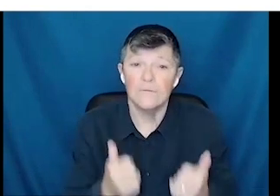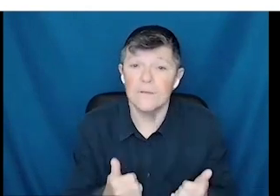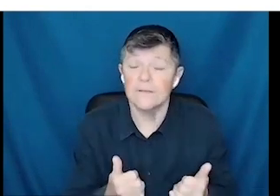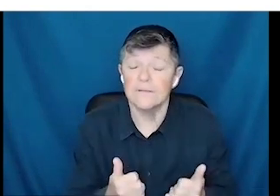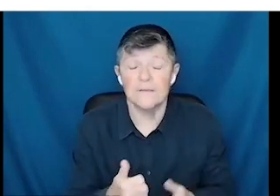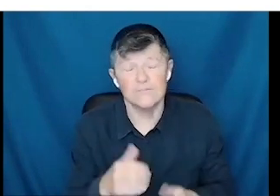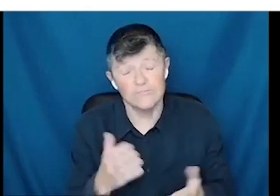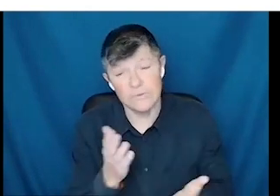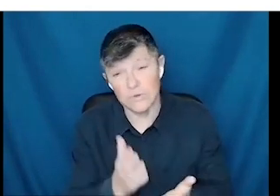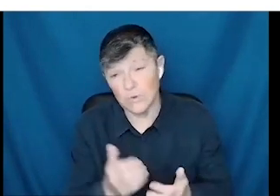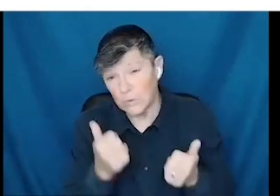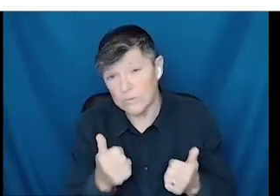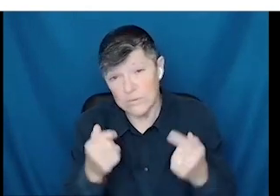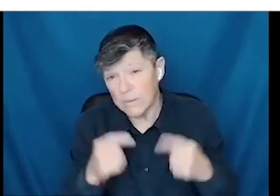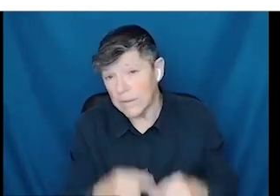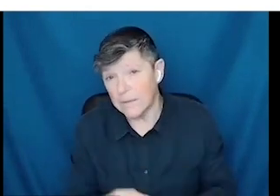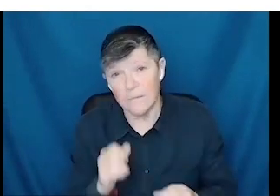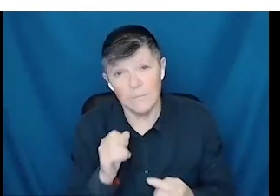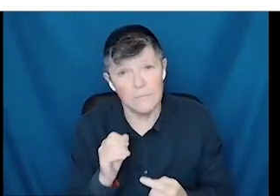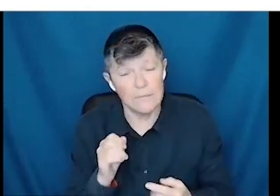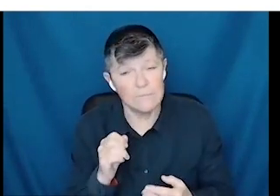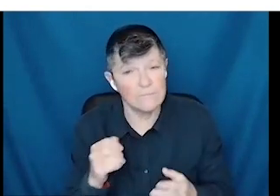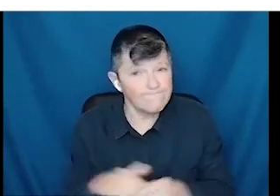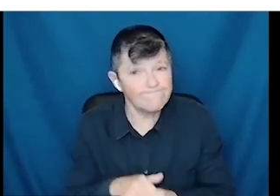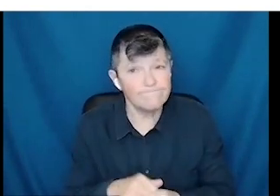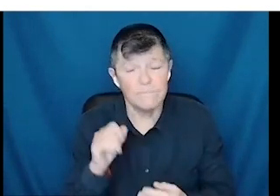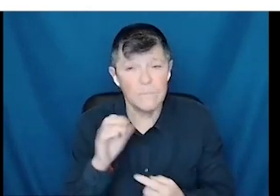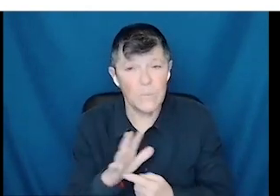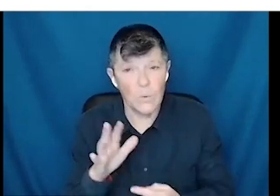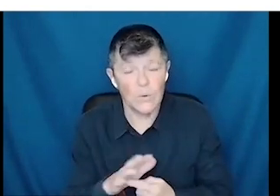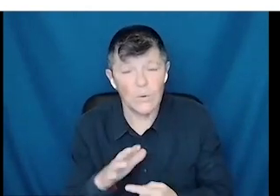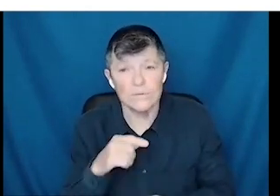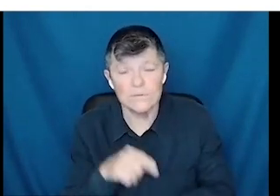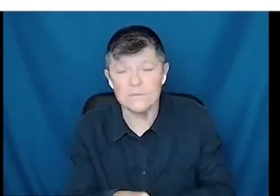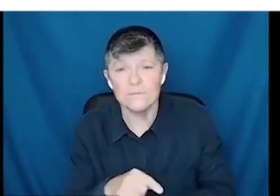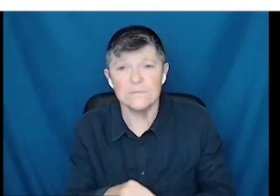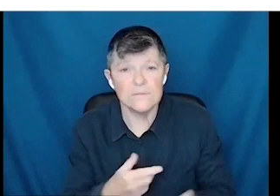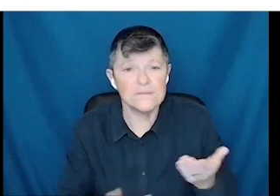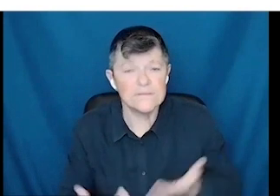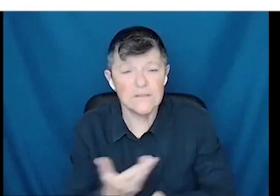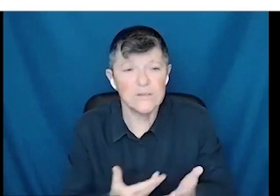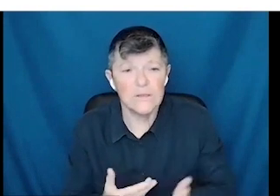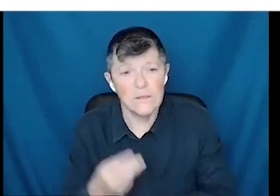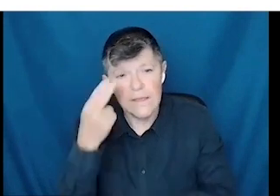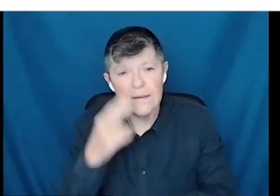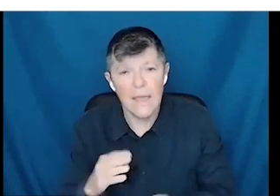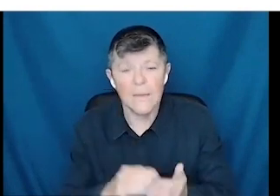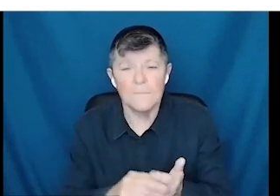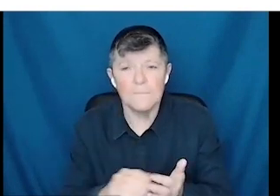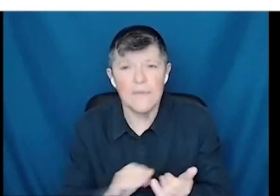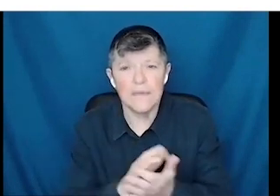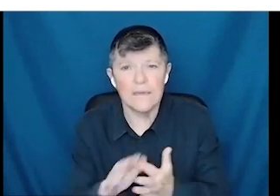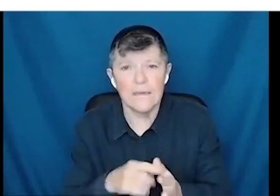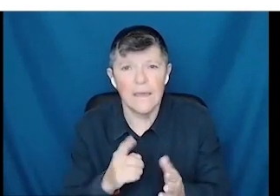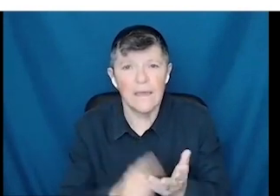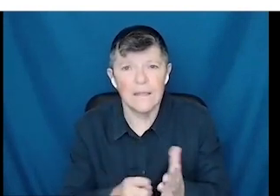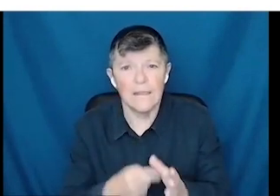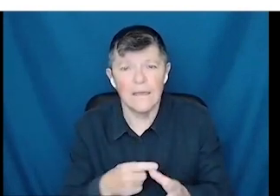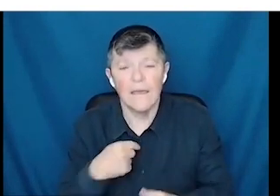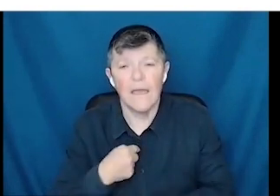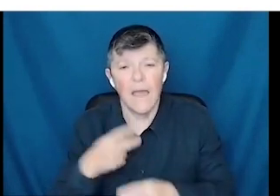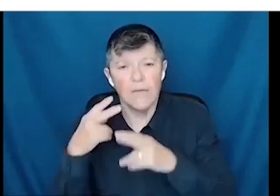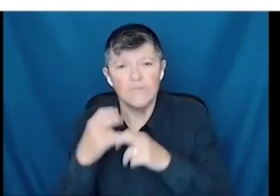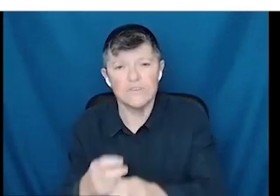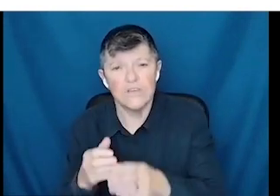really important discussion. My name's Michaela, and I am a research lead at the Bethlem